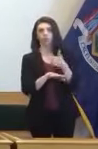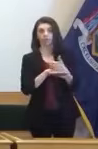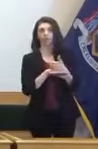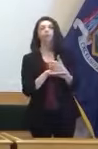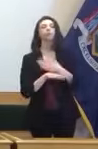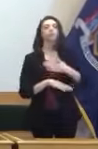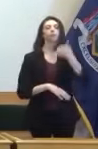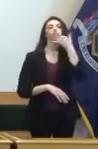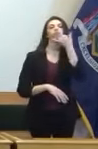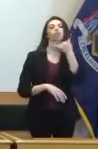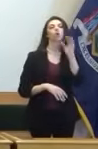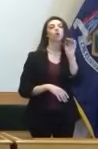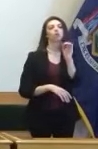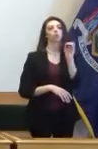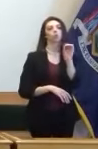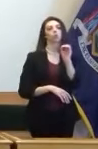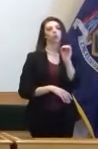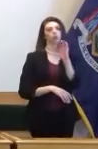Oswego County Health Department.